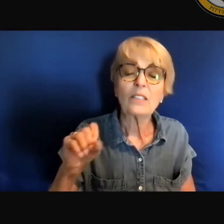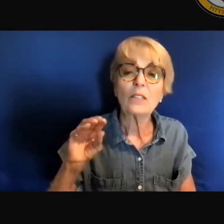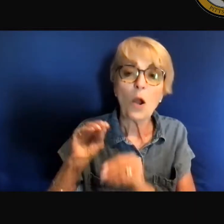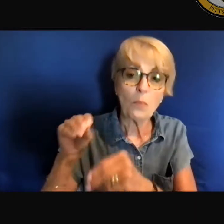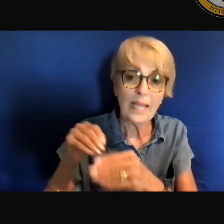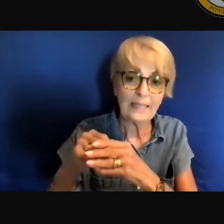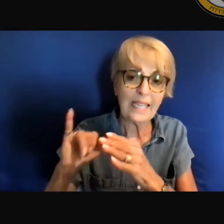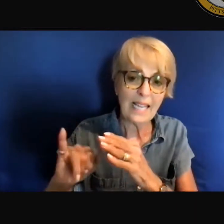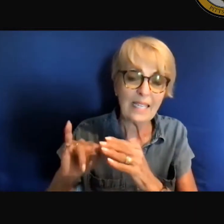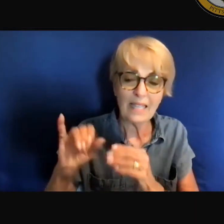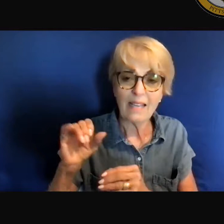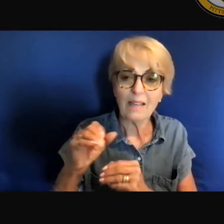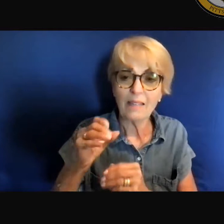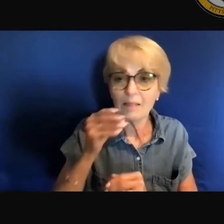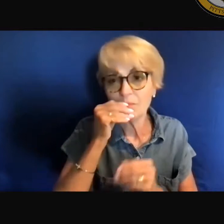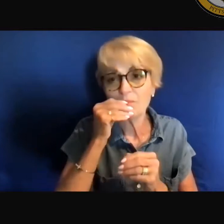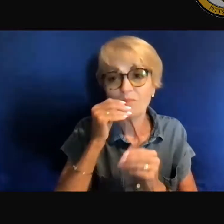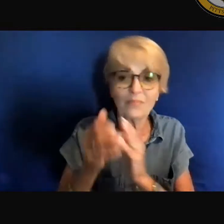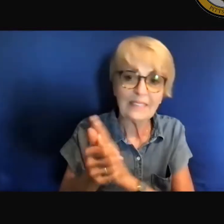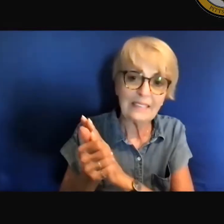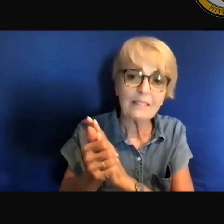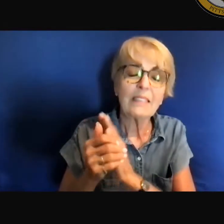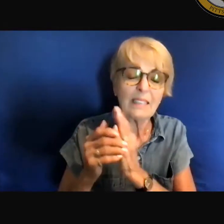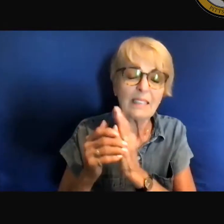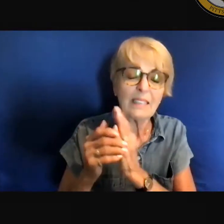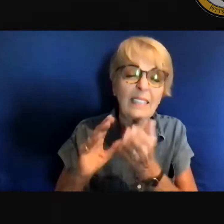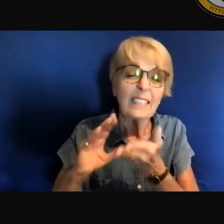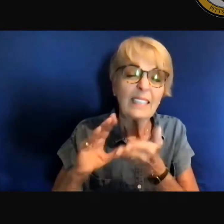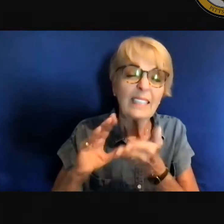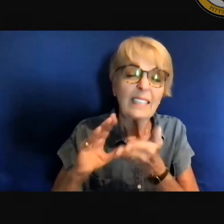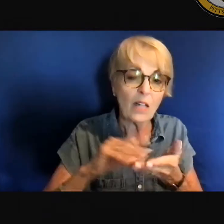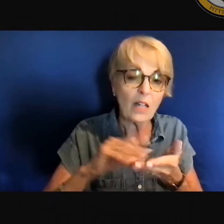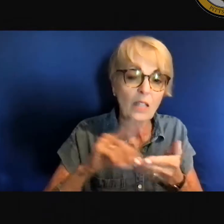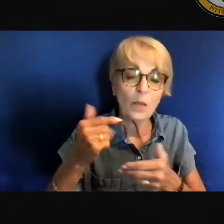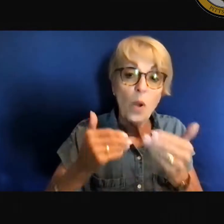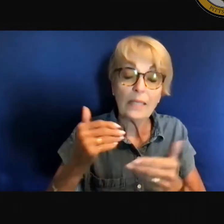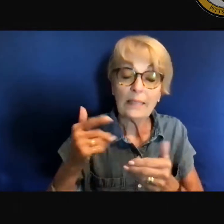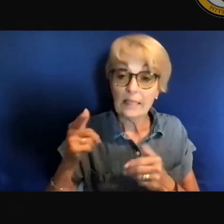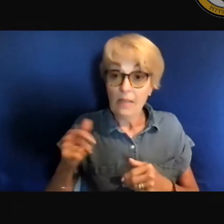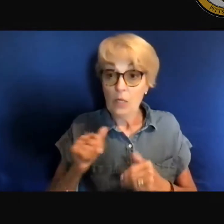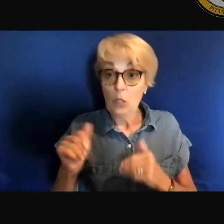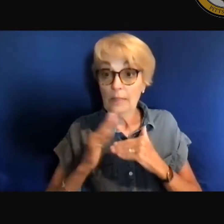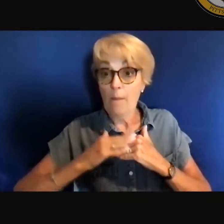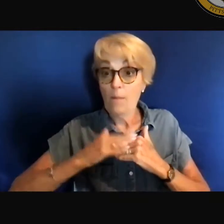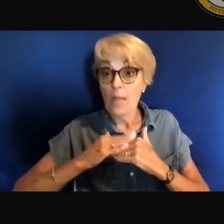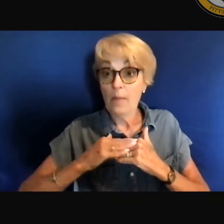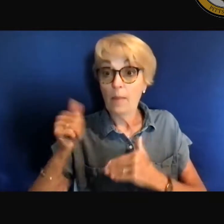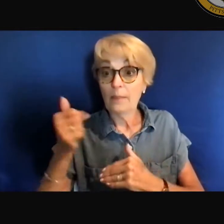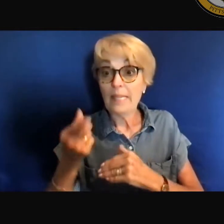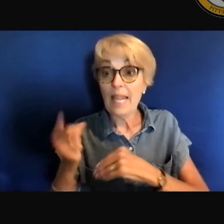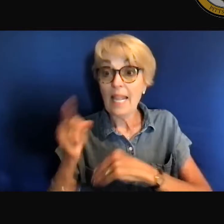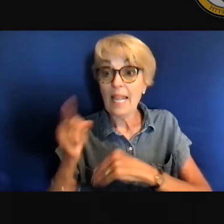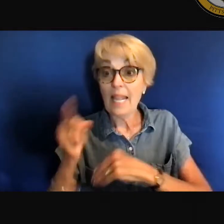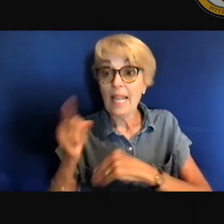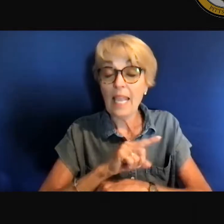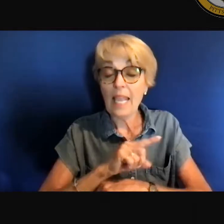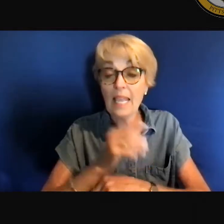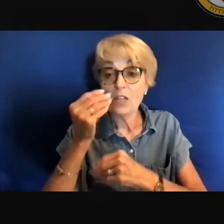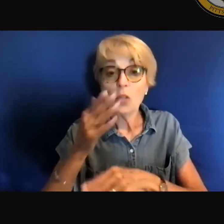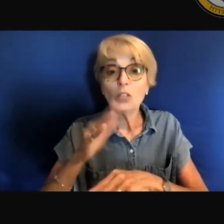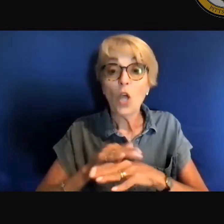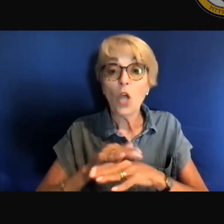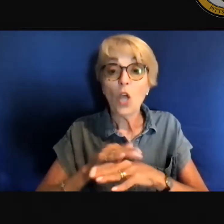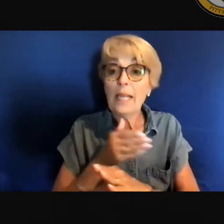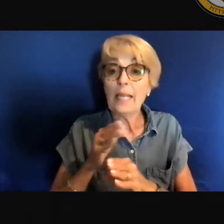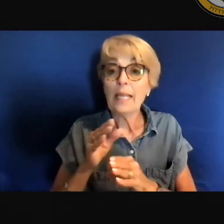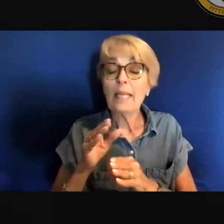met. And just a note that while there is a minimum 10-day notice on pre-bid meetings with the city's